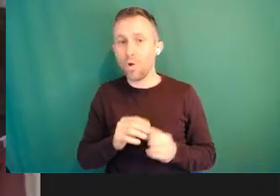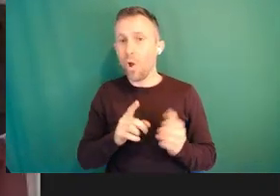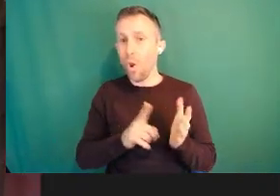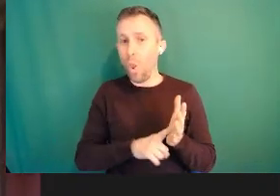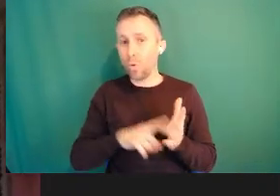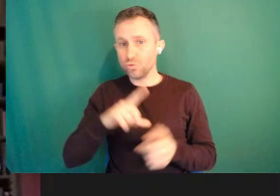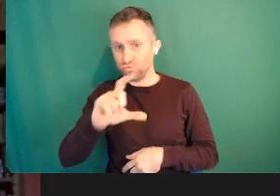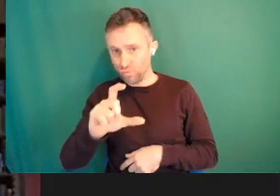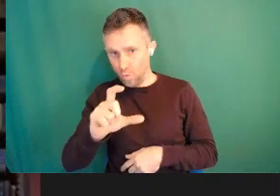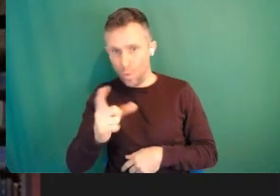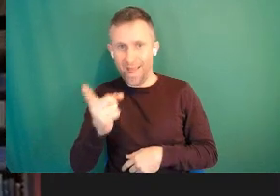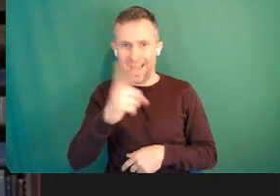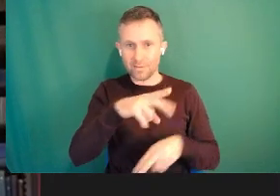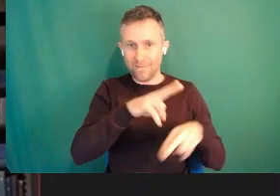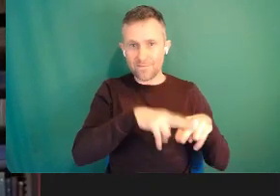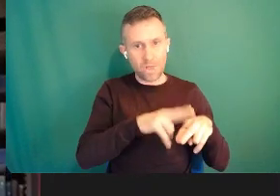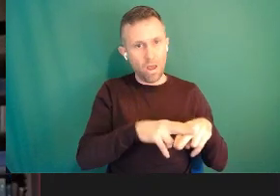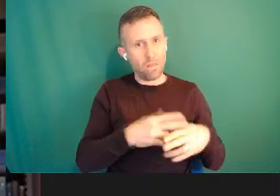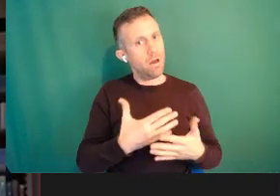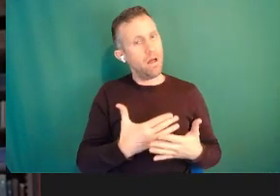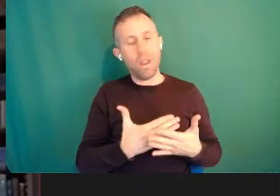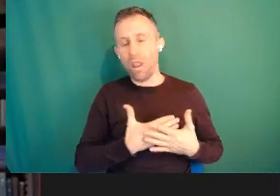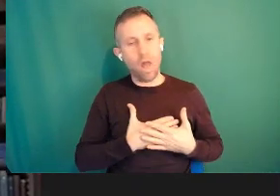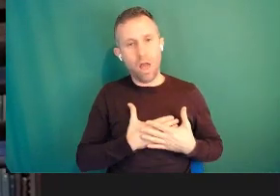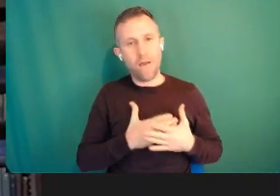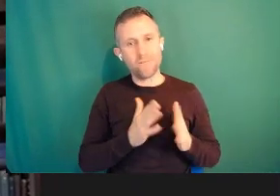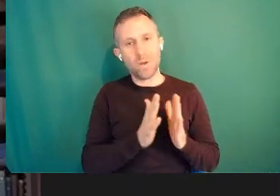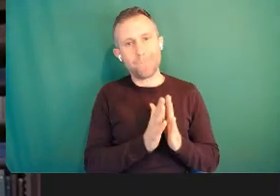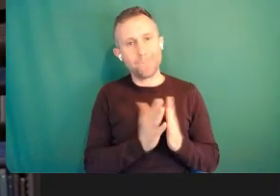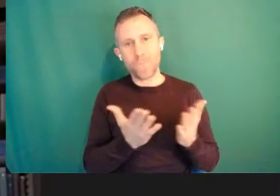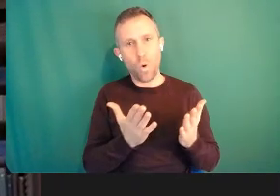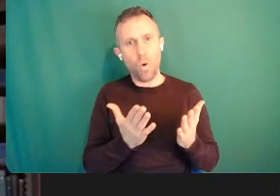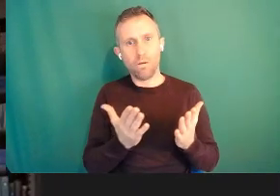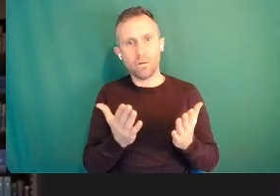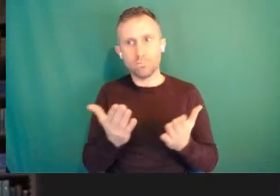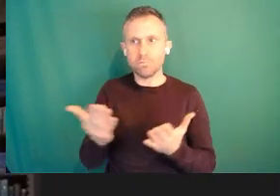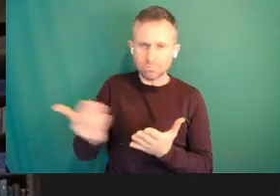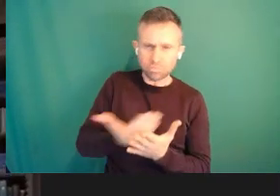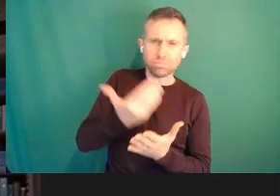collectors. And so they